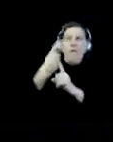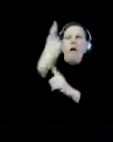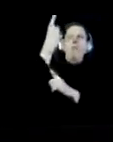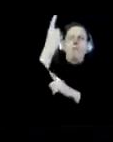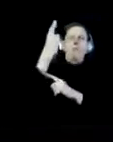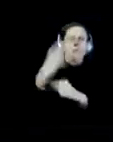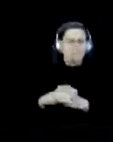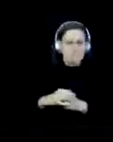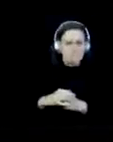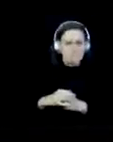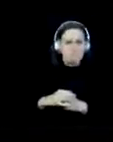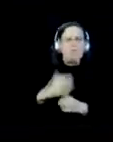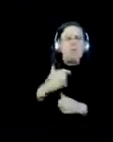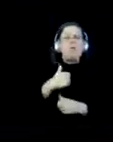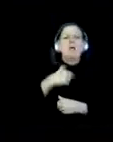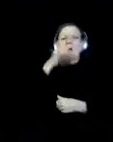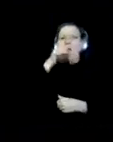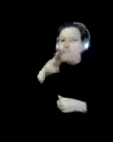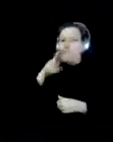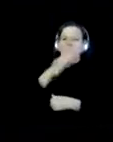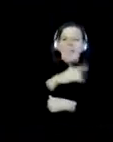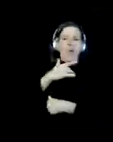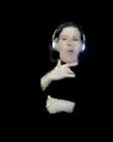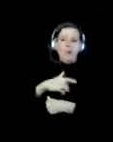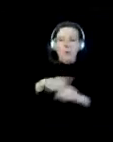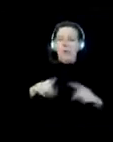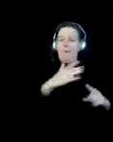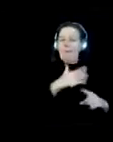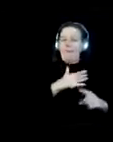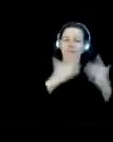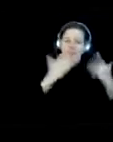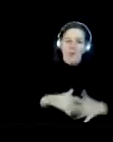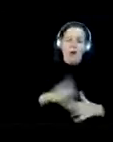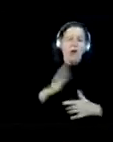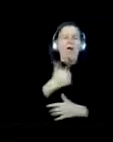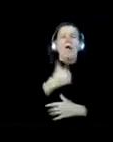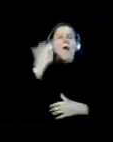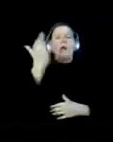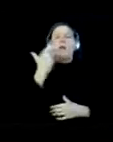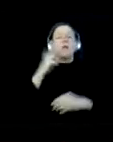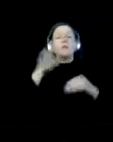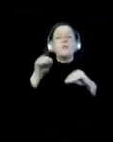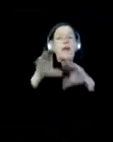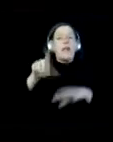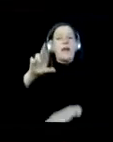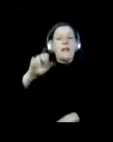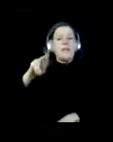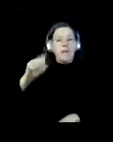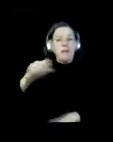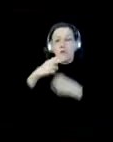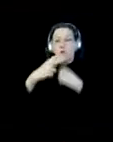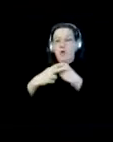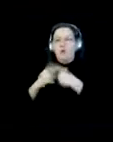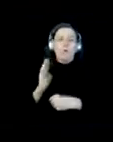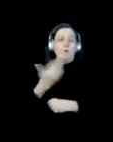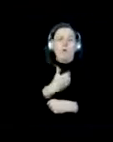My tongue swore to it, but my heart. Our brains, he realized, will go to baroque lengths, do magic tricks even to preserve the integrity of our worldview. The more there is to